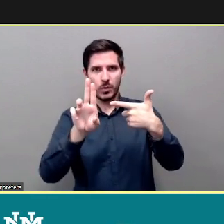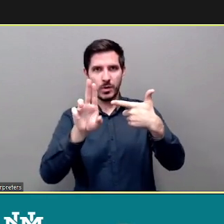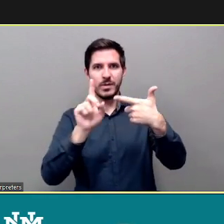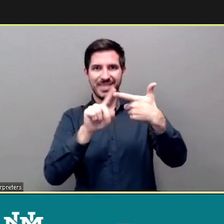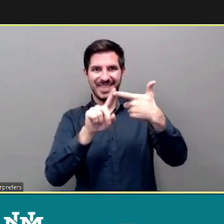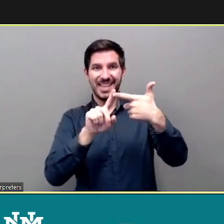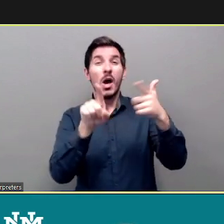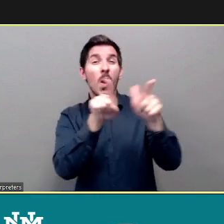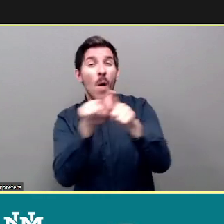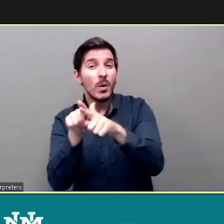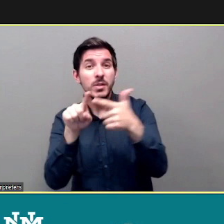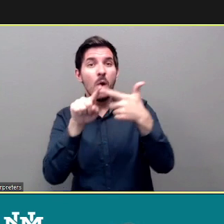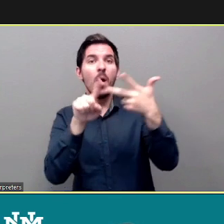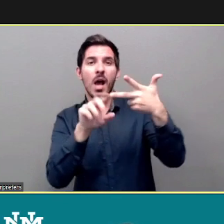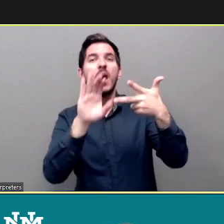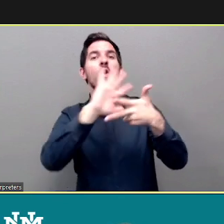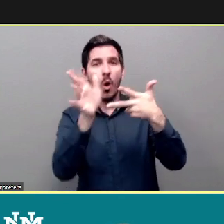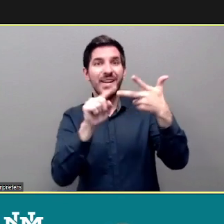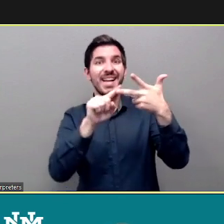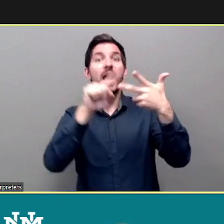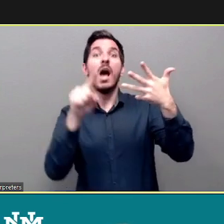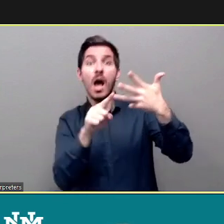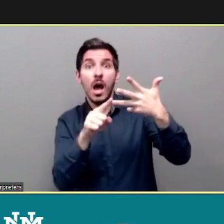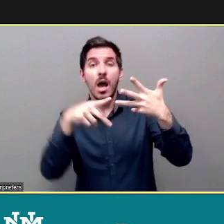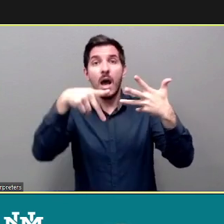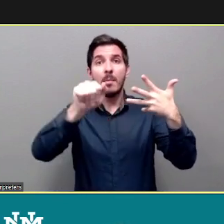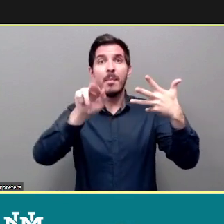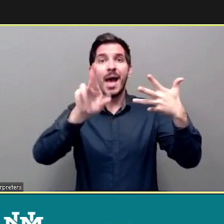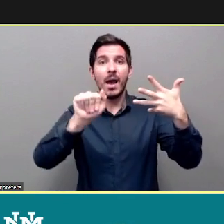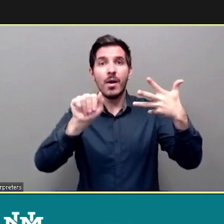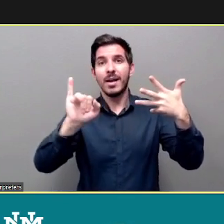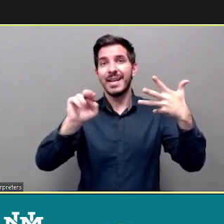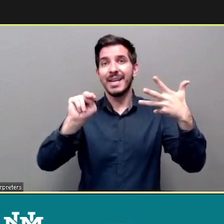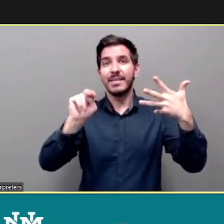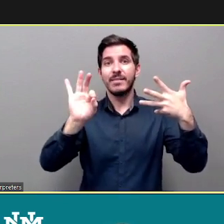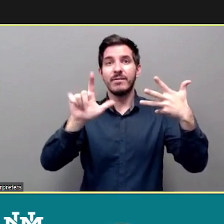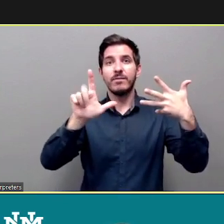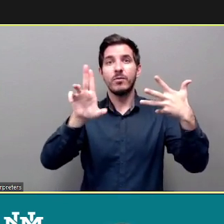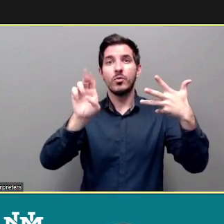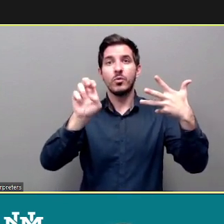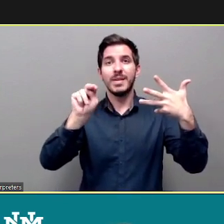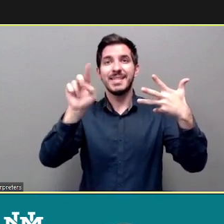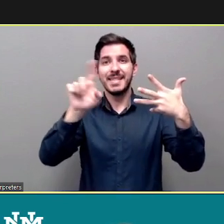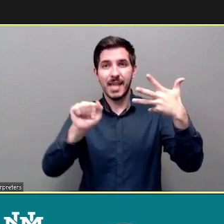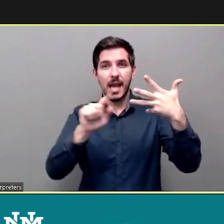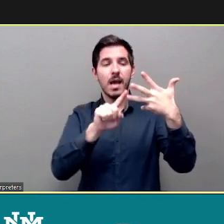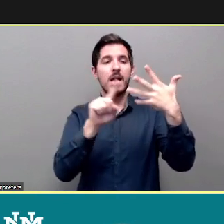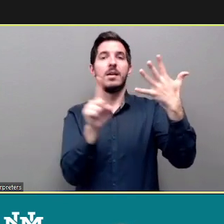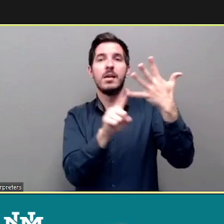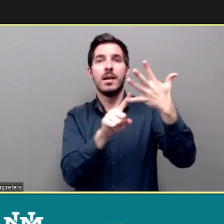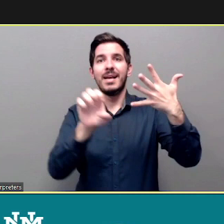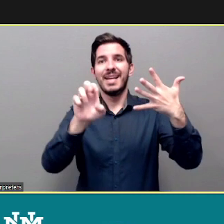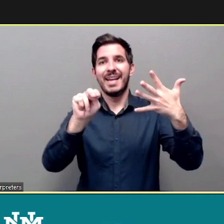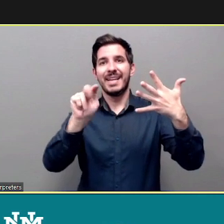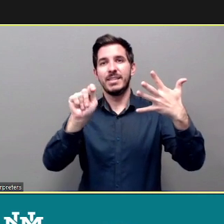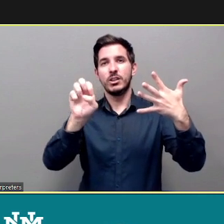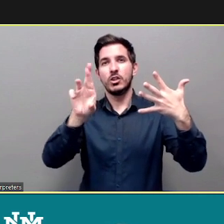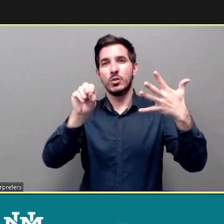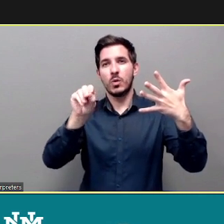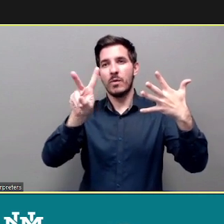also seeing something called parainfluenza and enterovirus. Enterovirus is really what we see associated with vomiting and